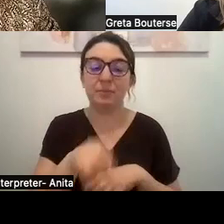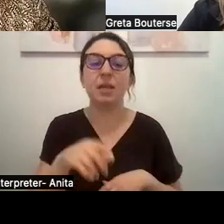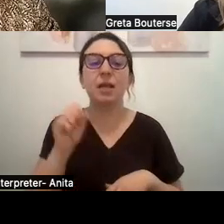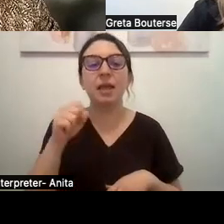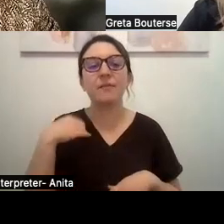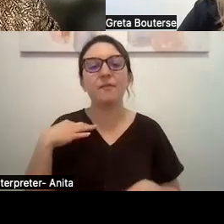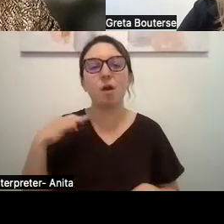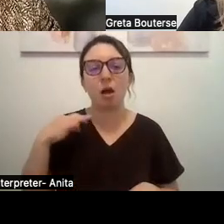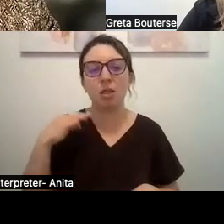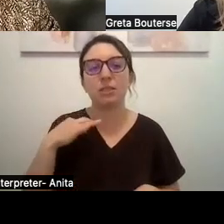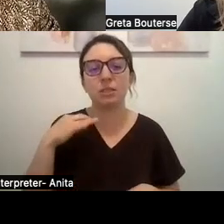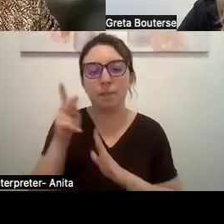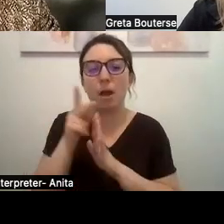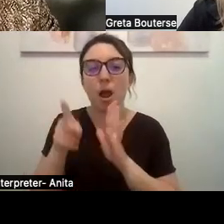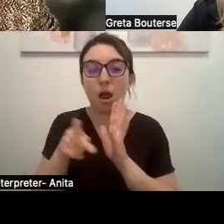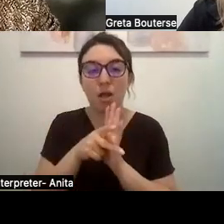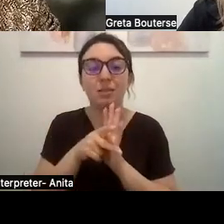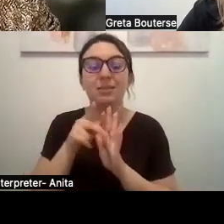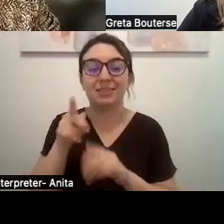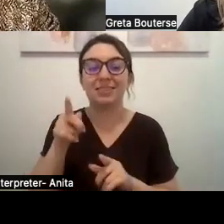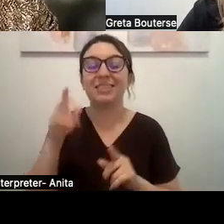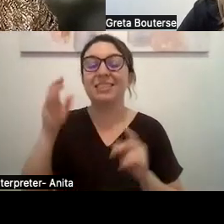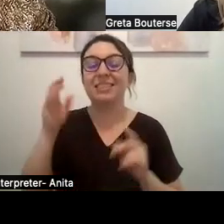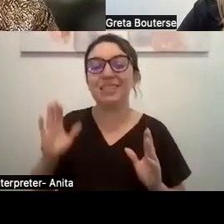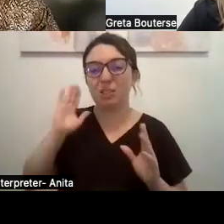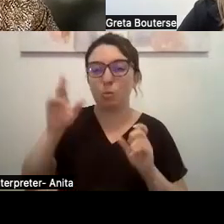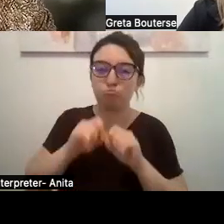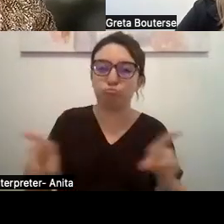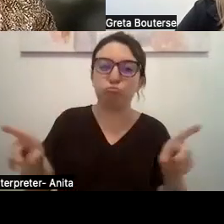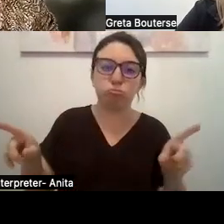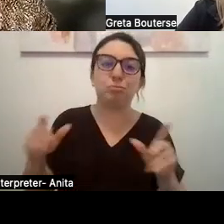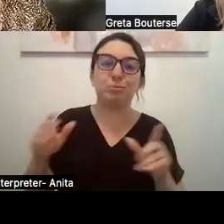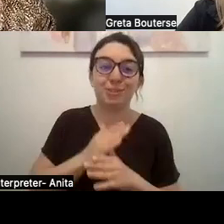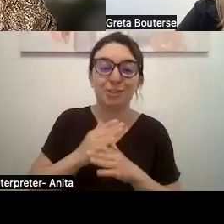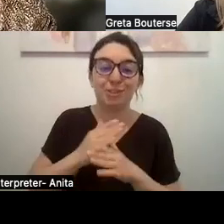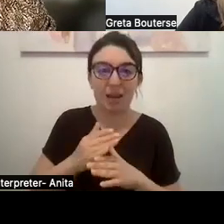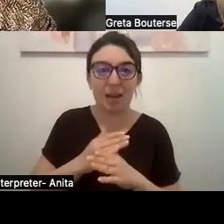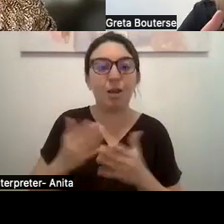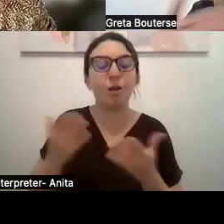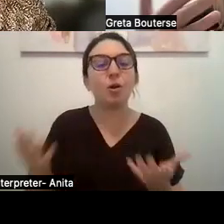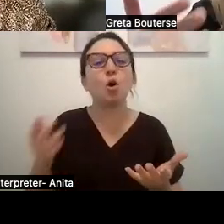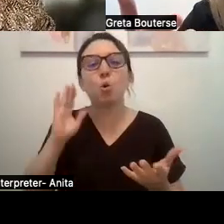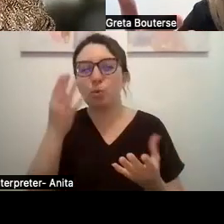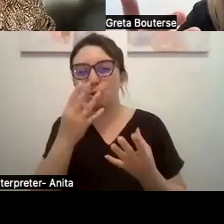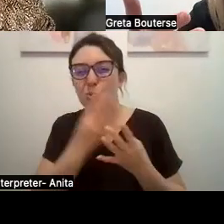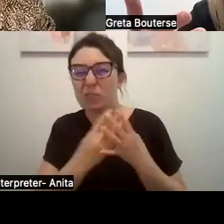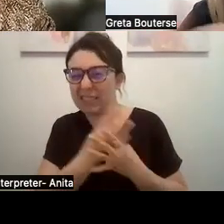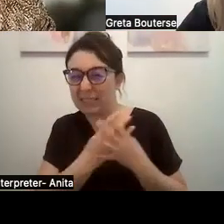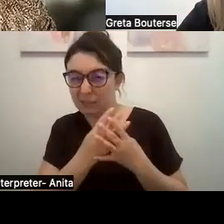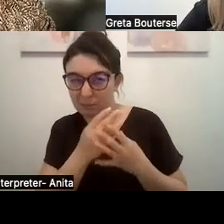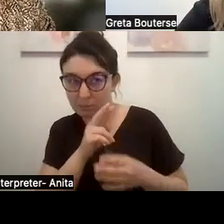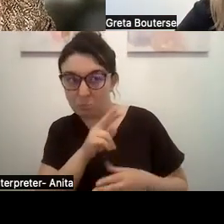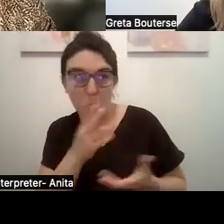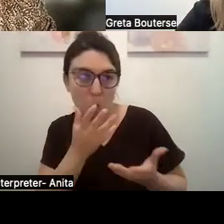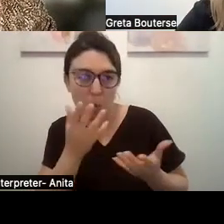volunteer policy that the teachers will share with you once we start. We do screen, depending on the amount of volunteering you